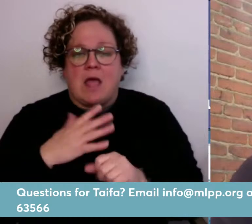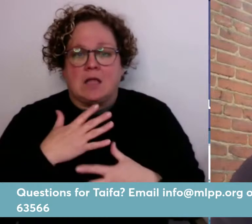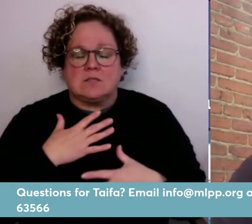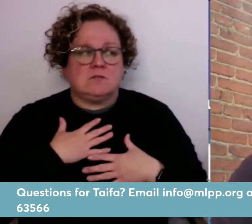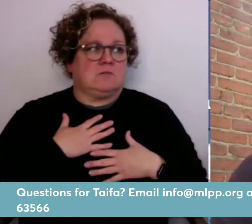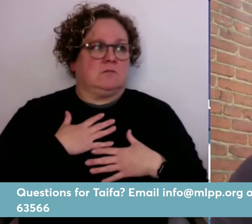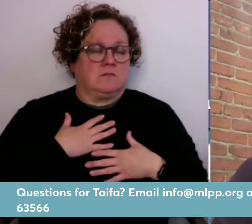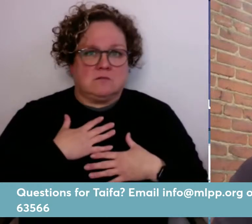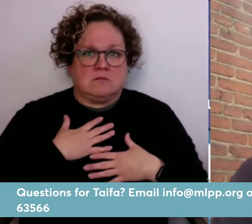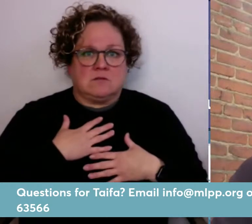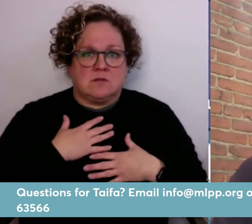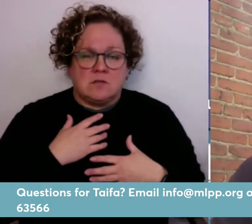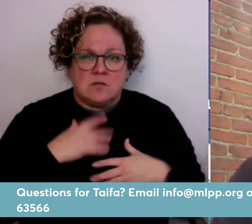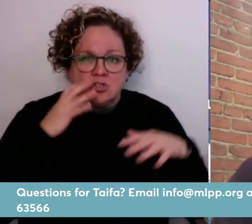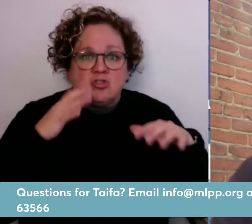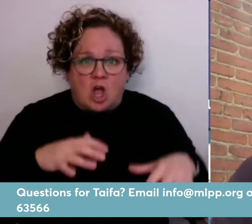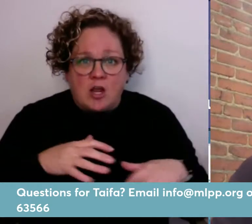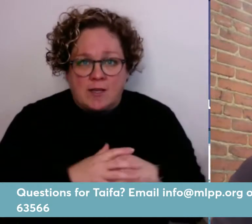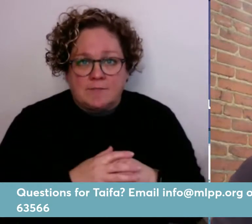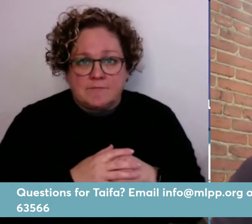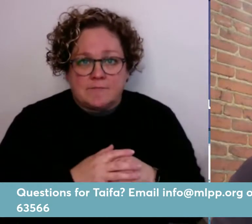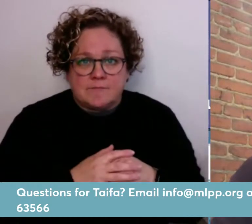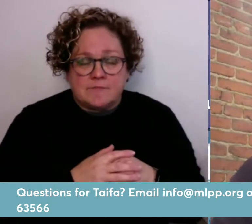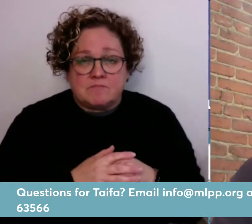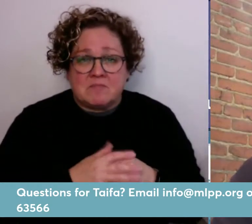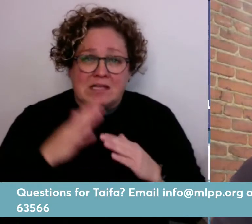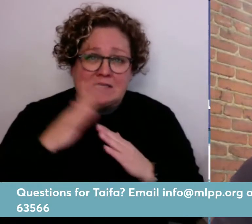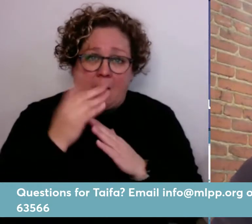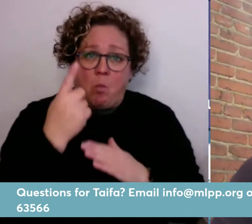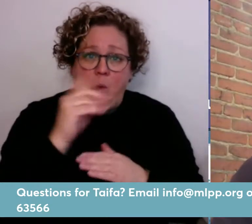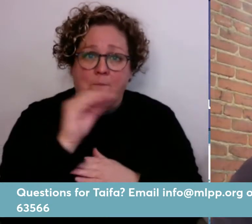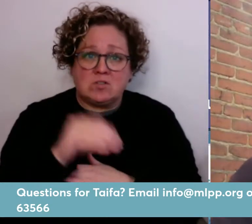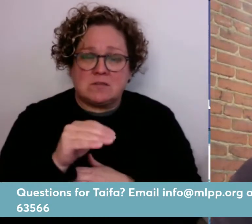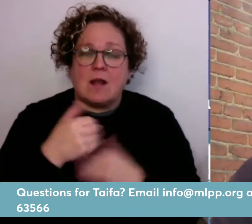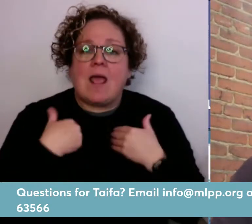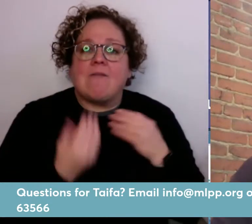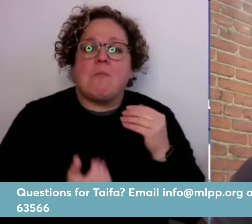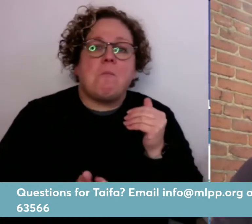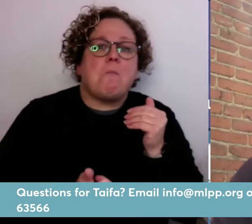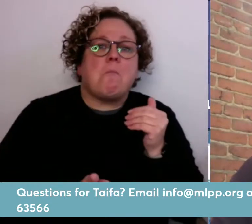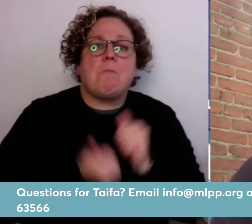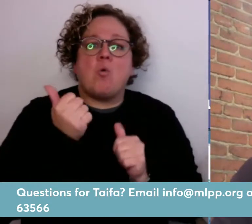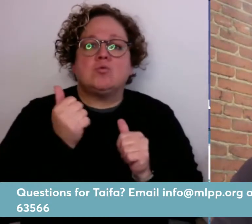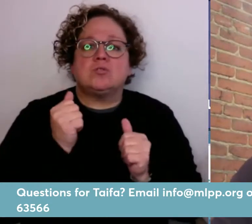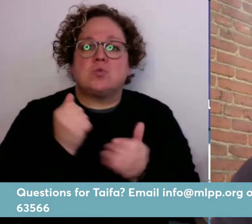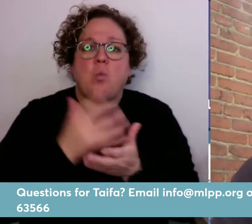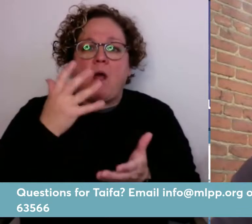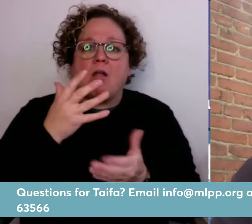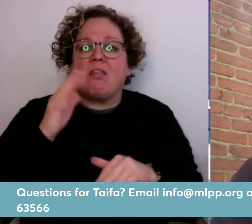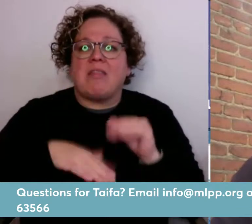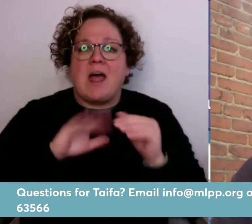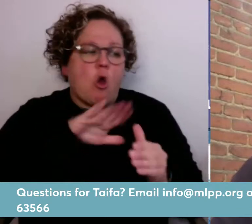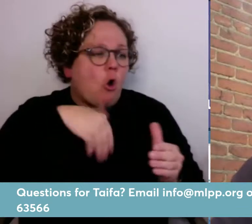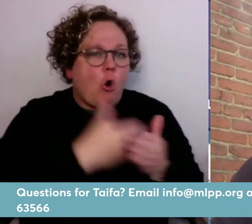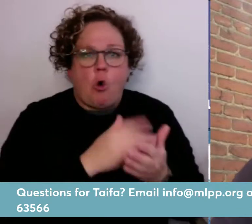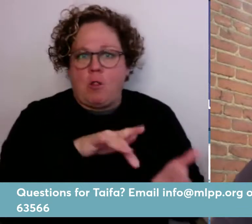breathtaking. The top 1% have more wealth than the entire middle class.